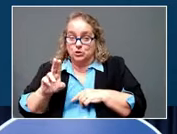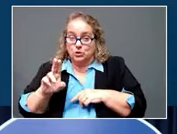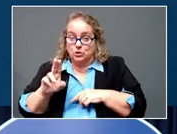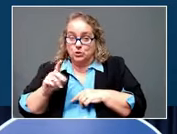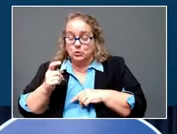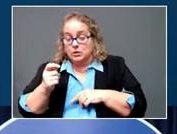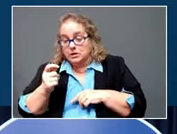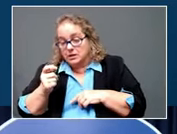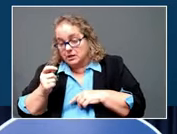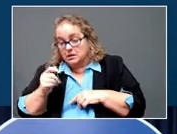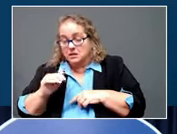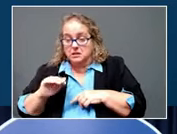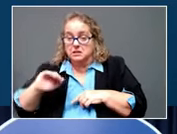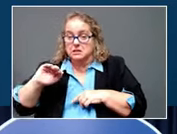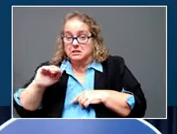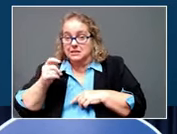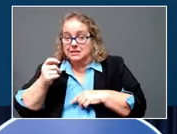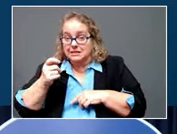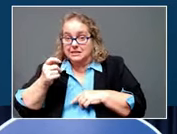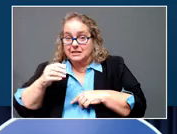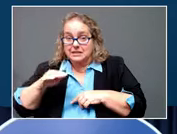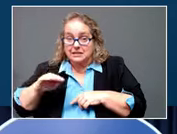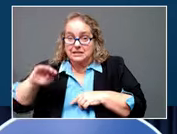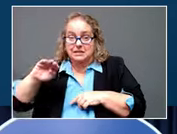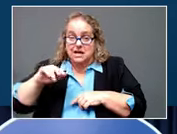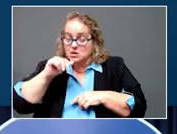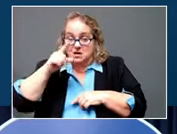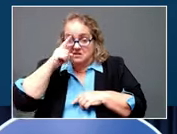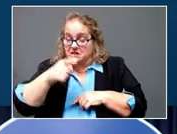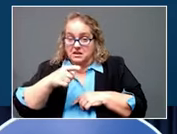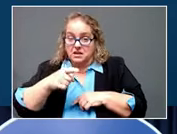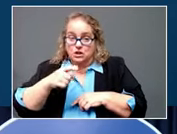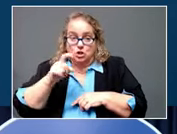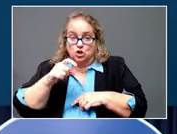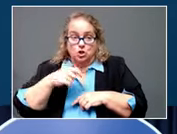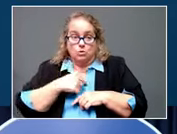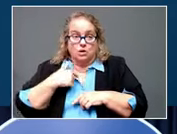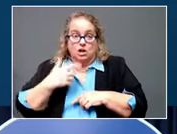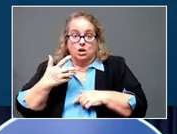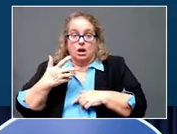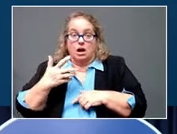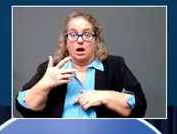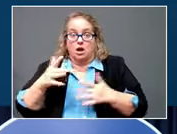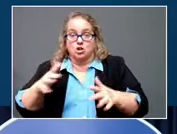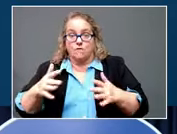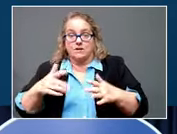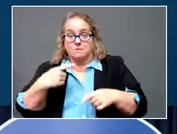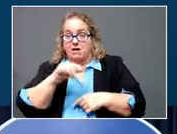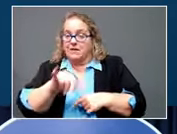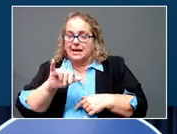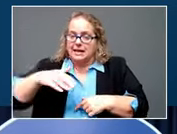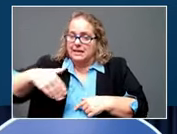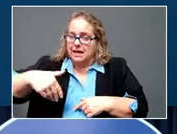moderate increase. I don't think that this is cause for alarm yet. And then Kentuckians on